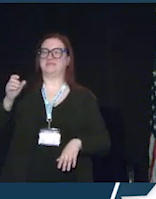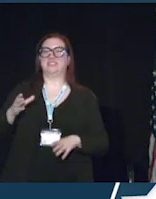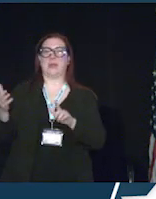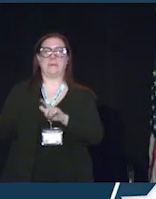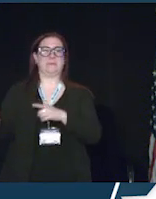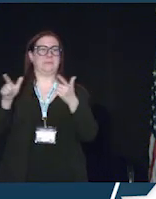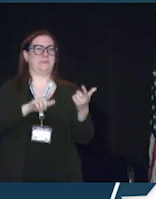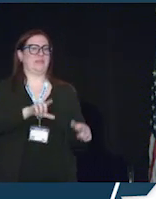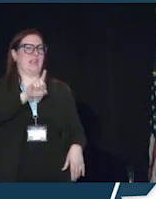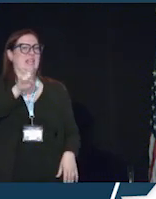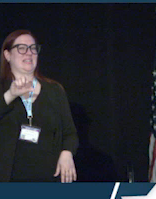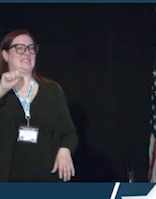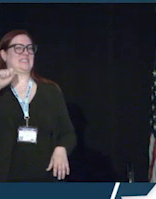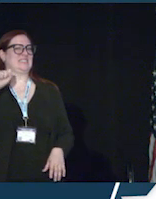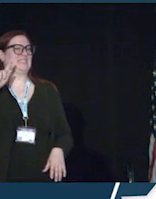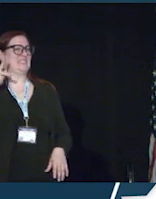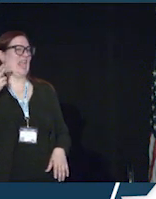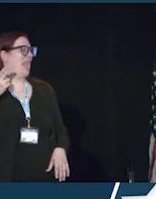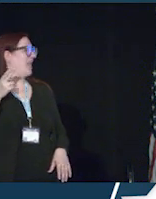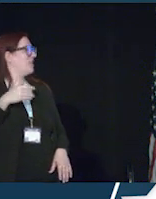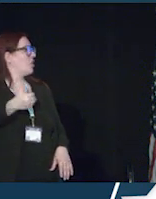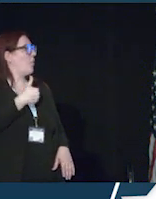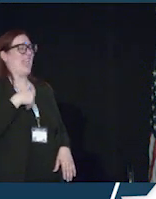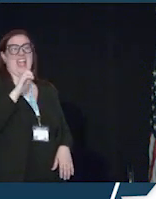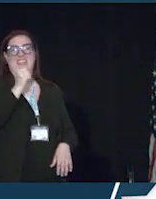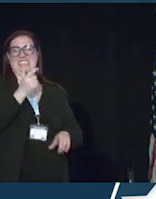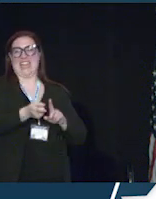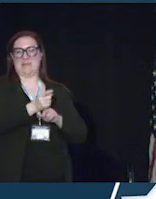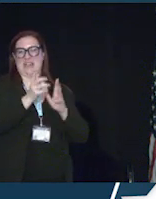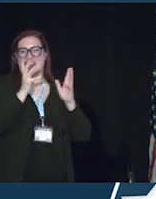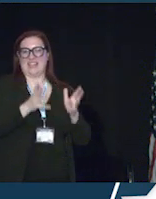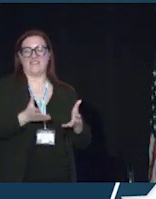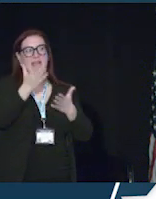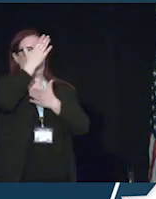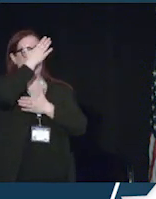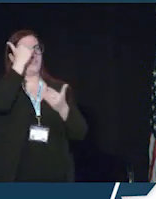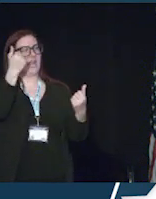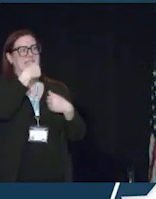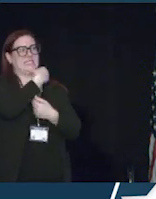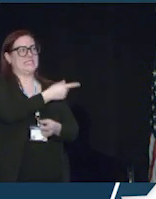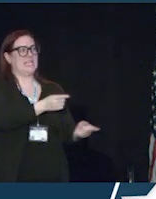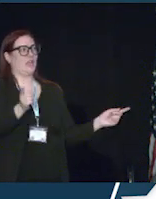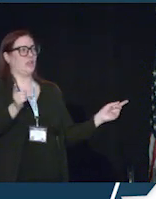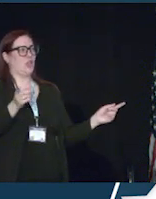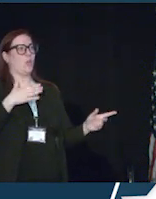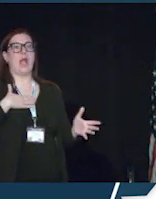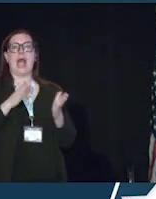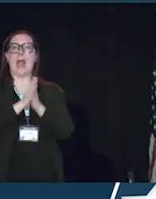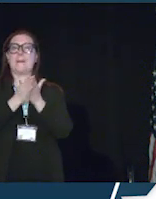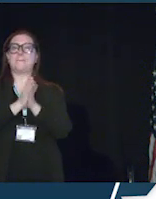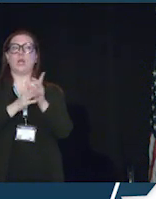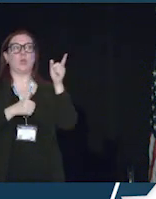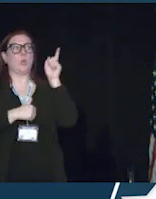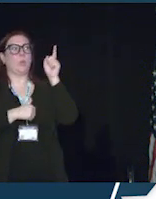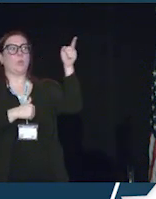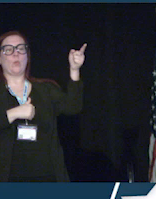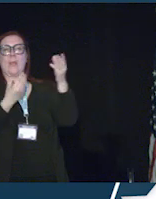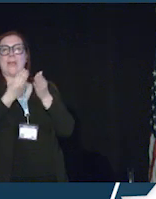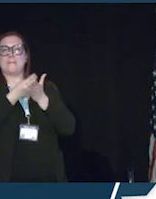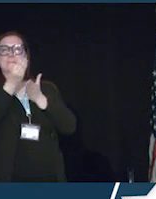Zach, so we have about 10 minutes left. I forgot to tell you that our book is on sale right